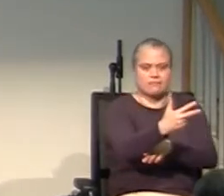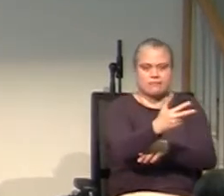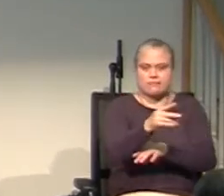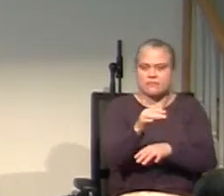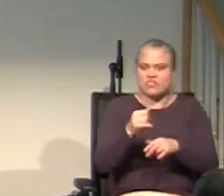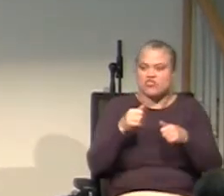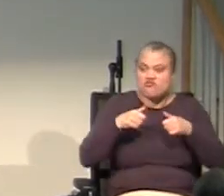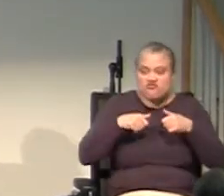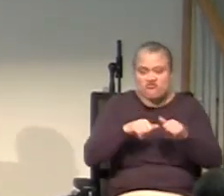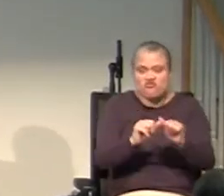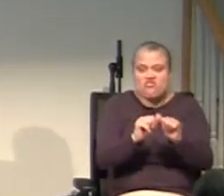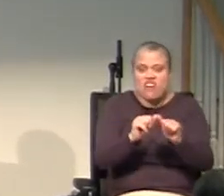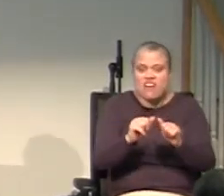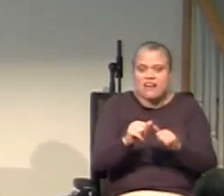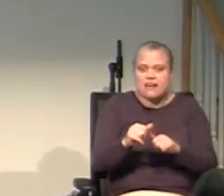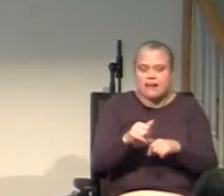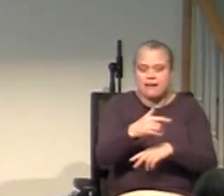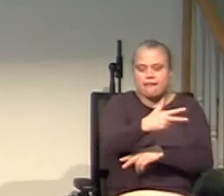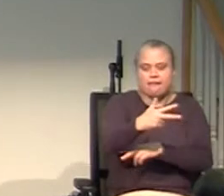trying to navigate this, and I had to